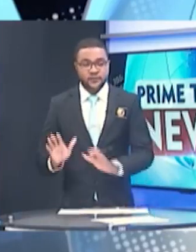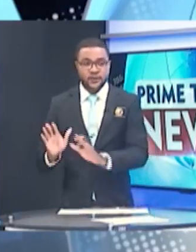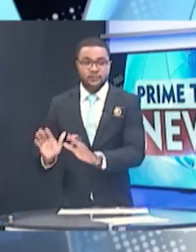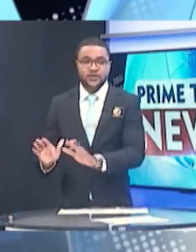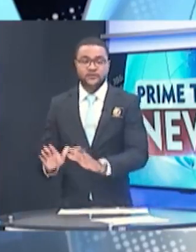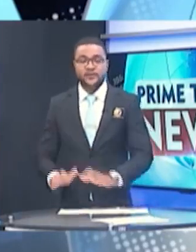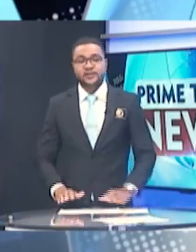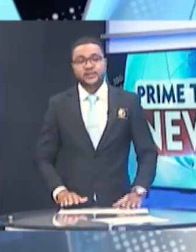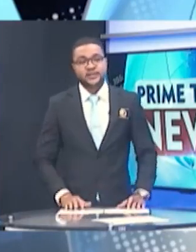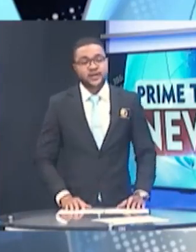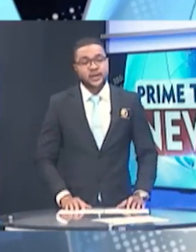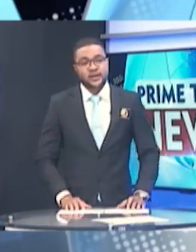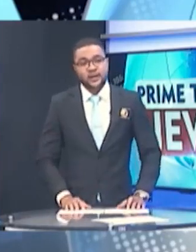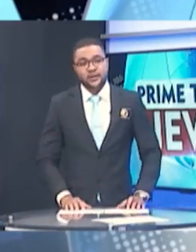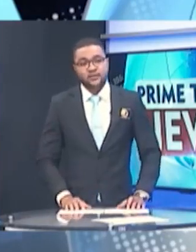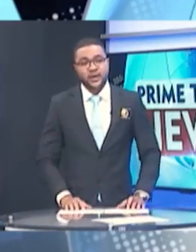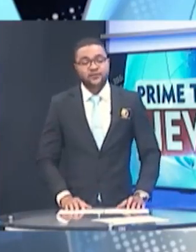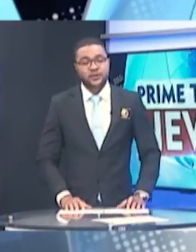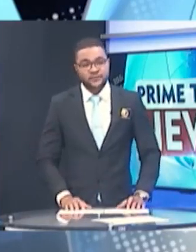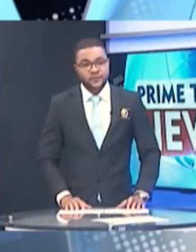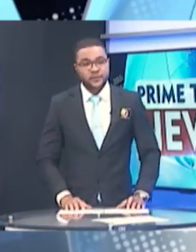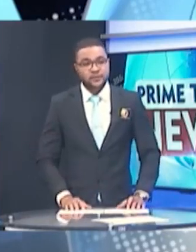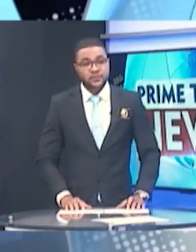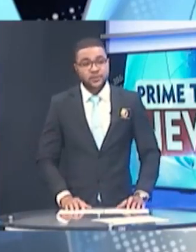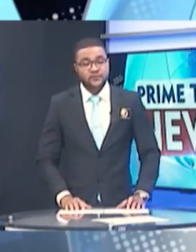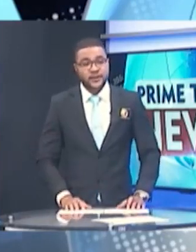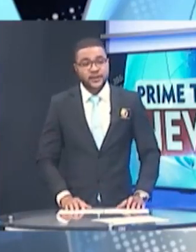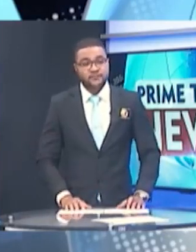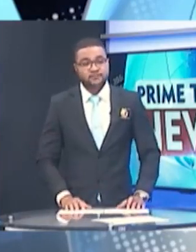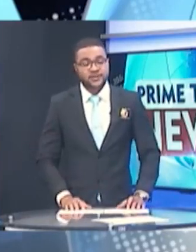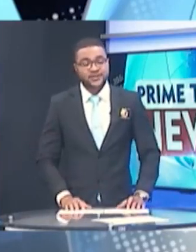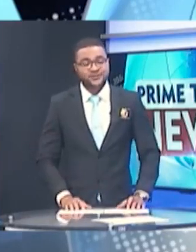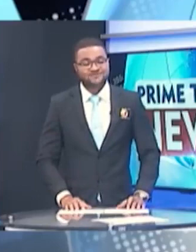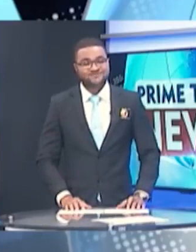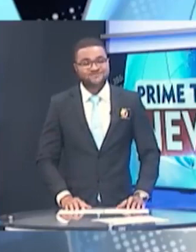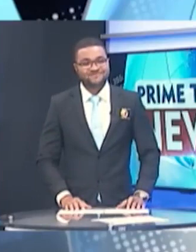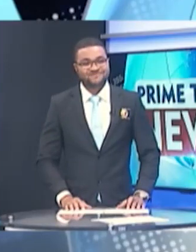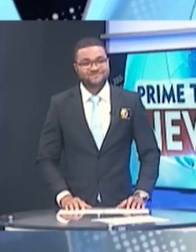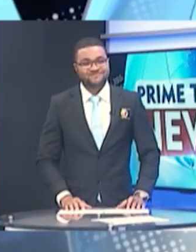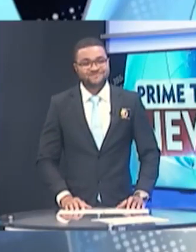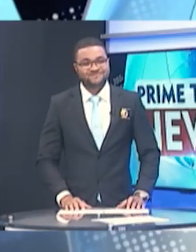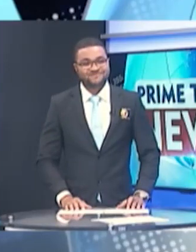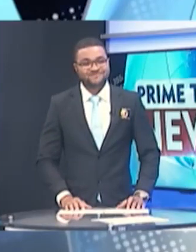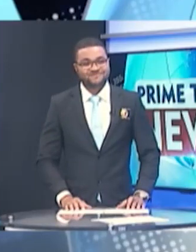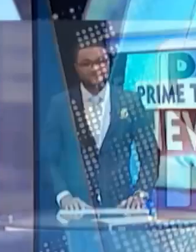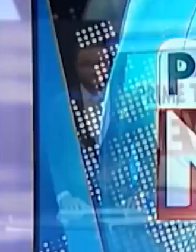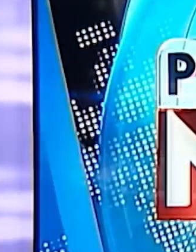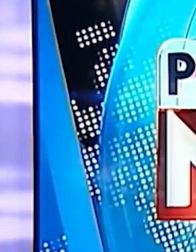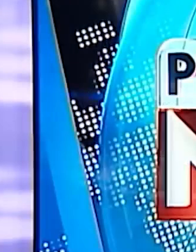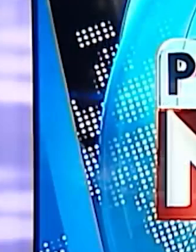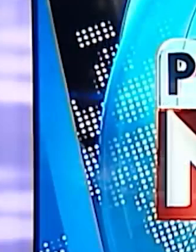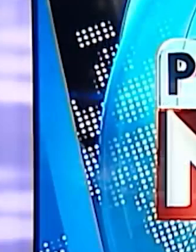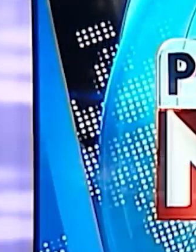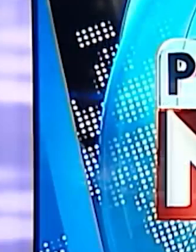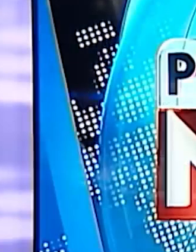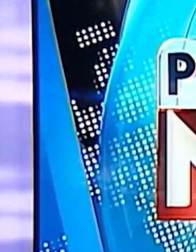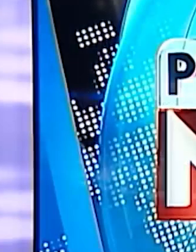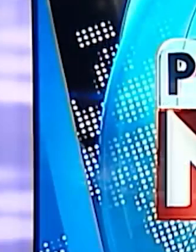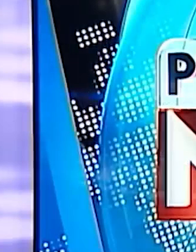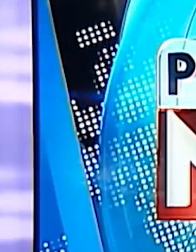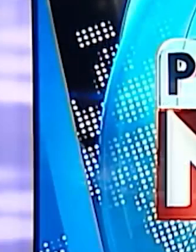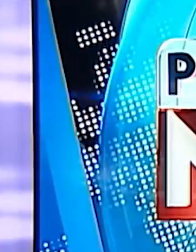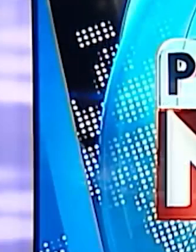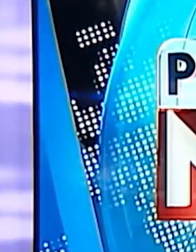Wednesday from the batch of vaccines that arrived today from the people of India. Back to you. Thank you so much, Gio. Now to an issue that